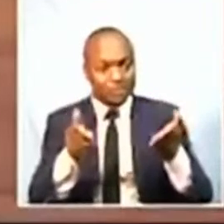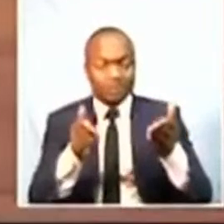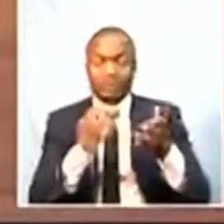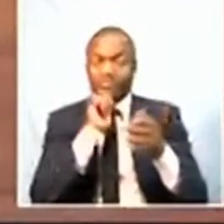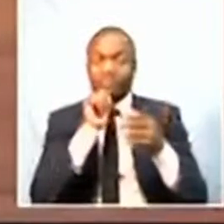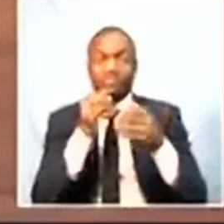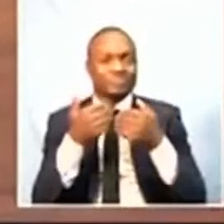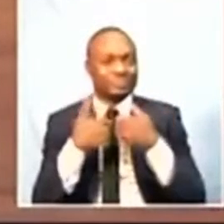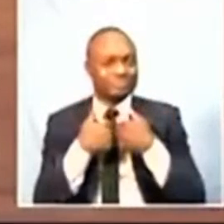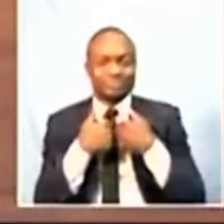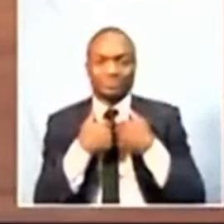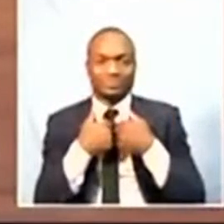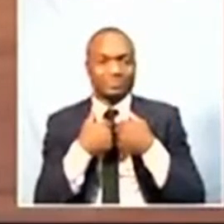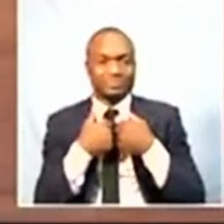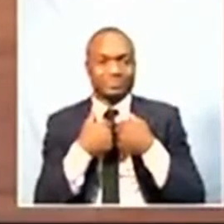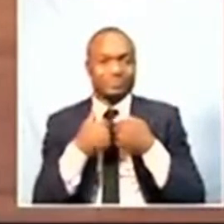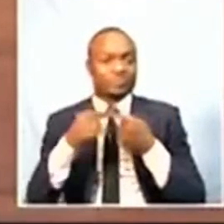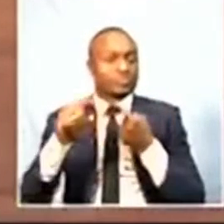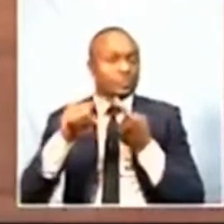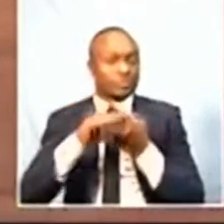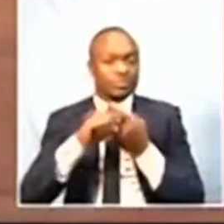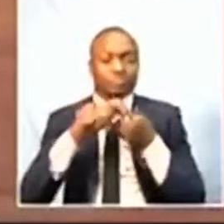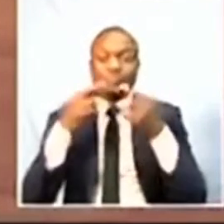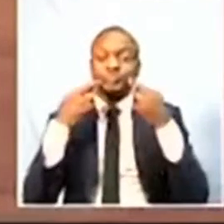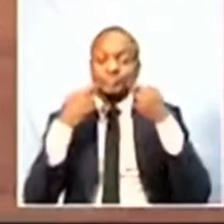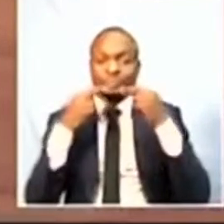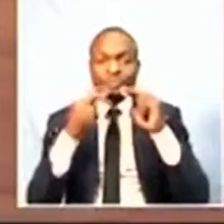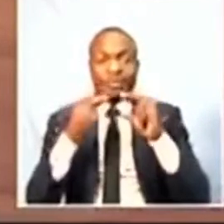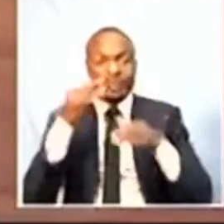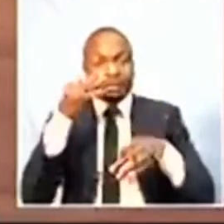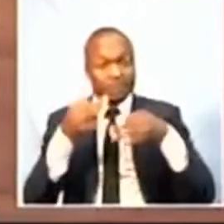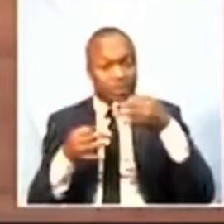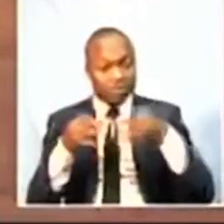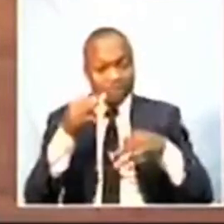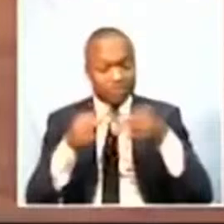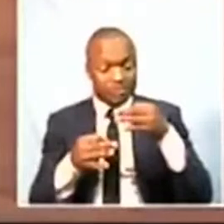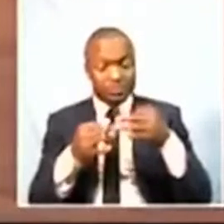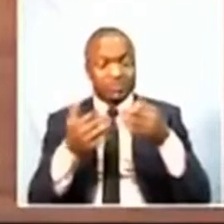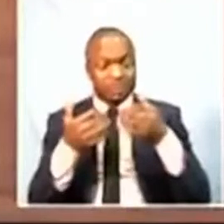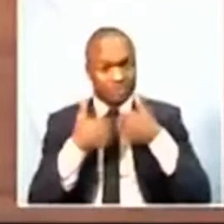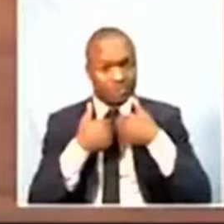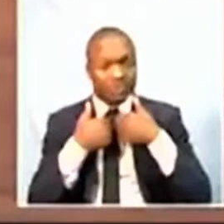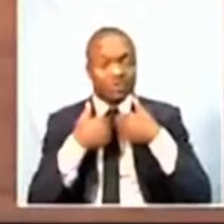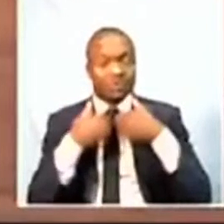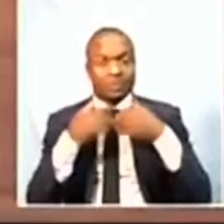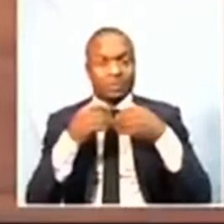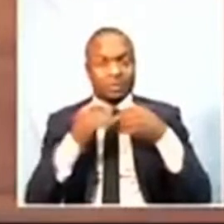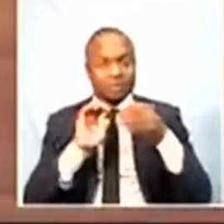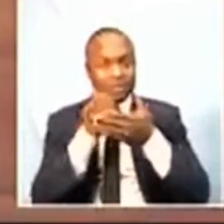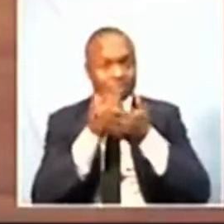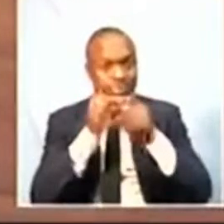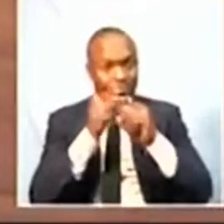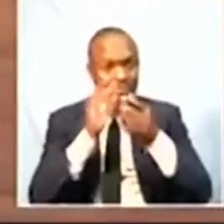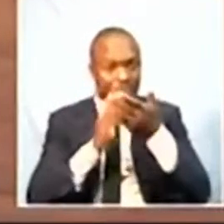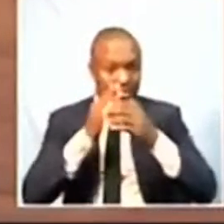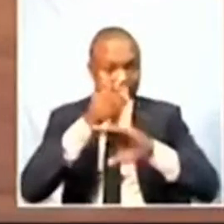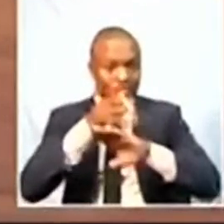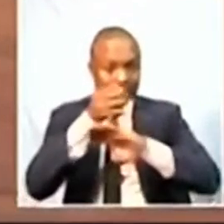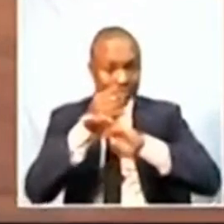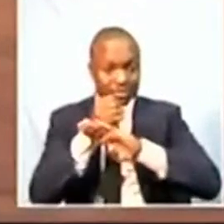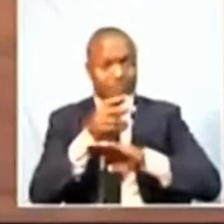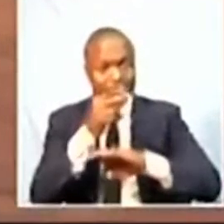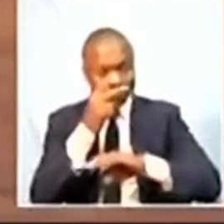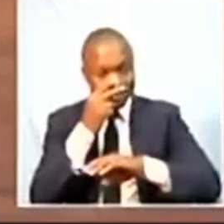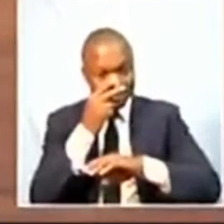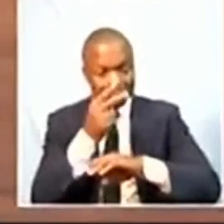no positive result? If you are to had those engagements, but after you invited them, we have seen